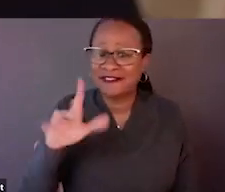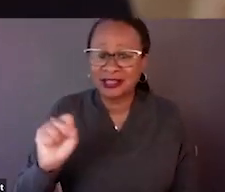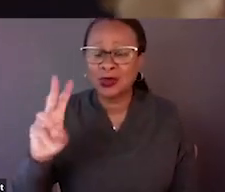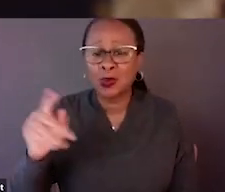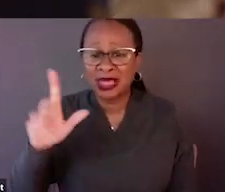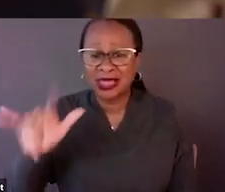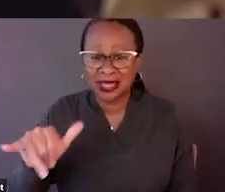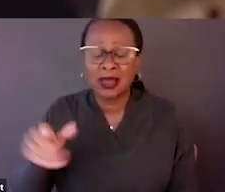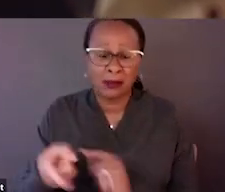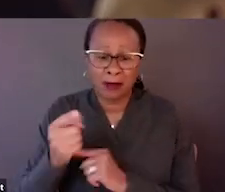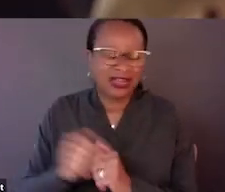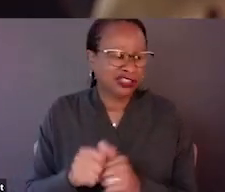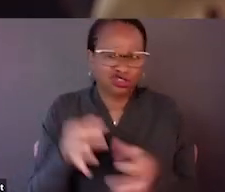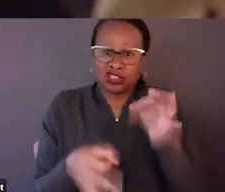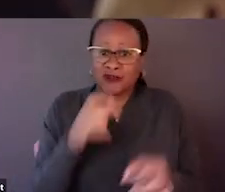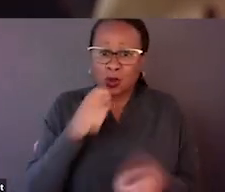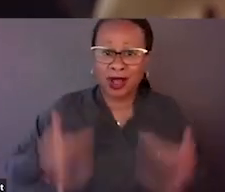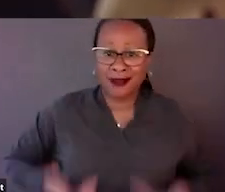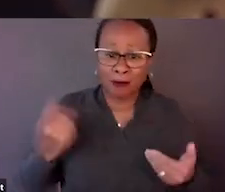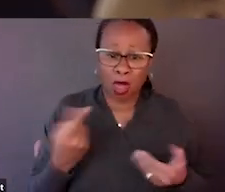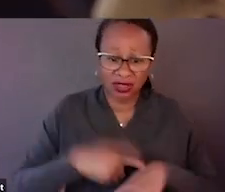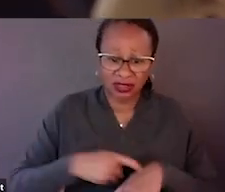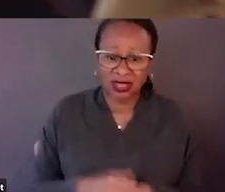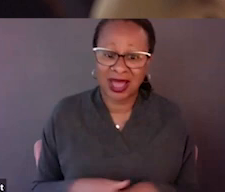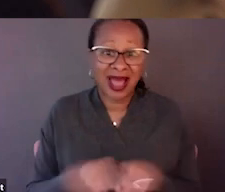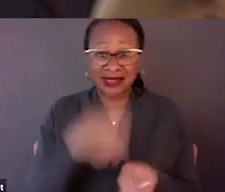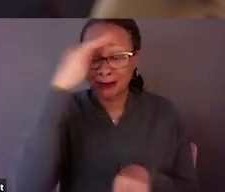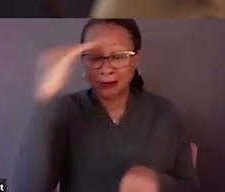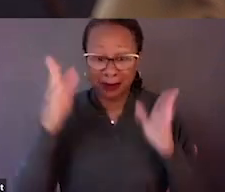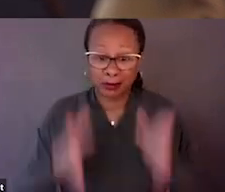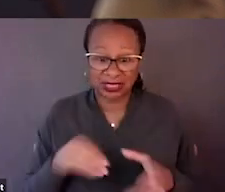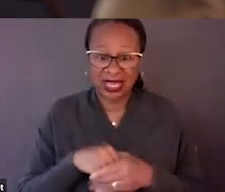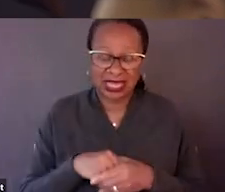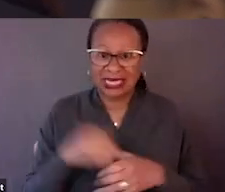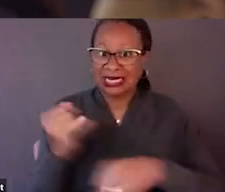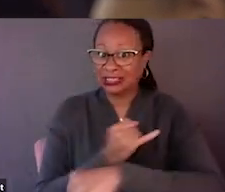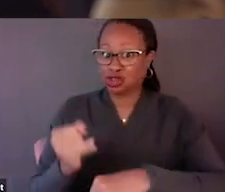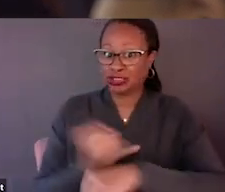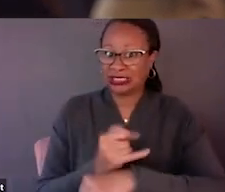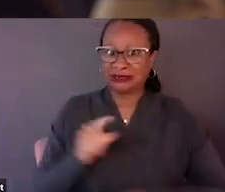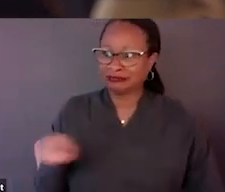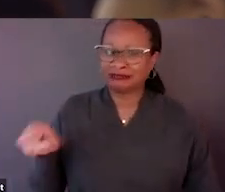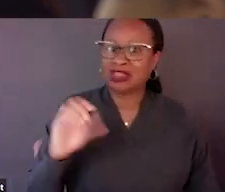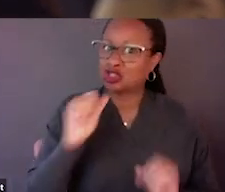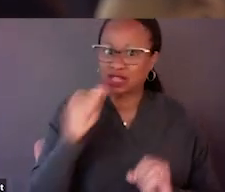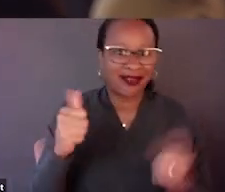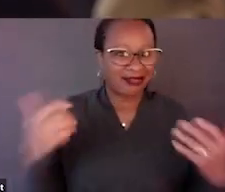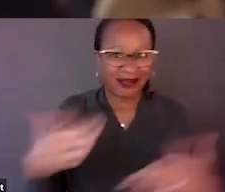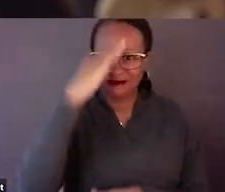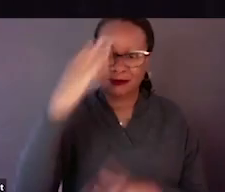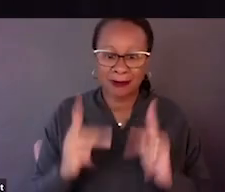justifying myself all the time. You know, that's, and as a Black person in a industry where there aren't a lot of, you